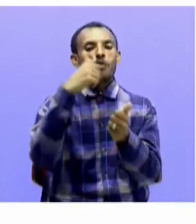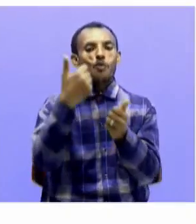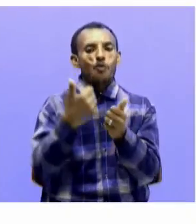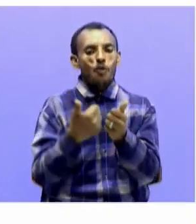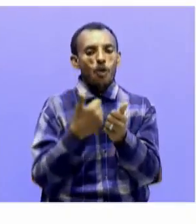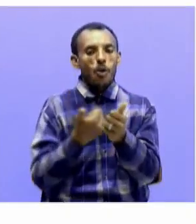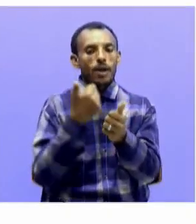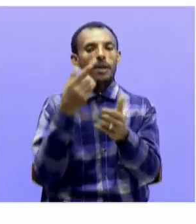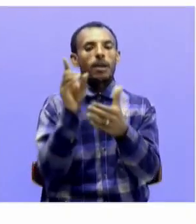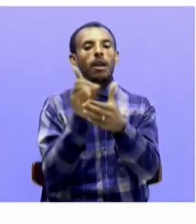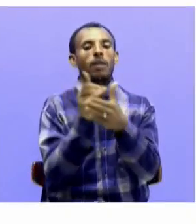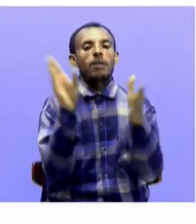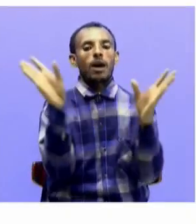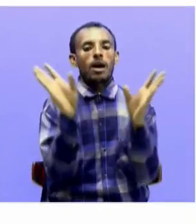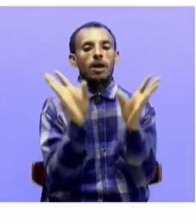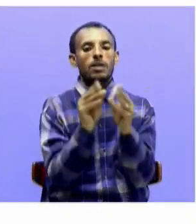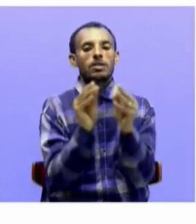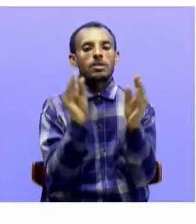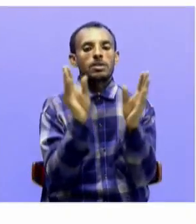data set.